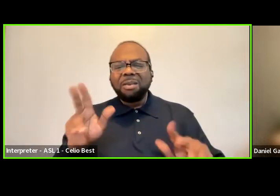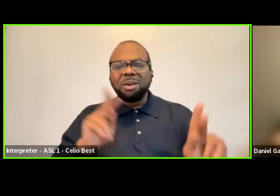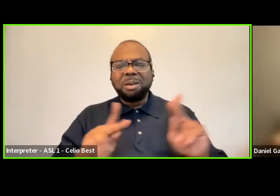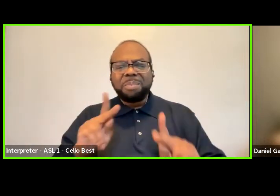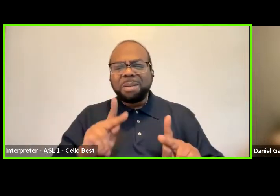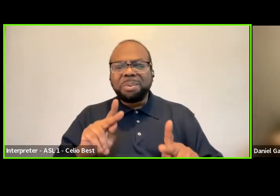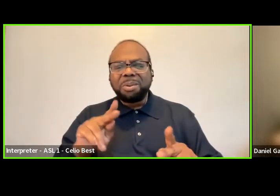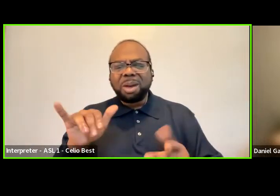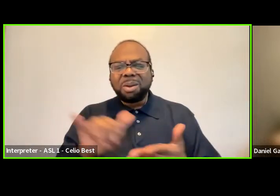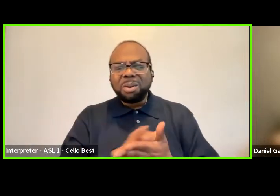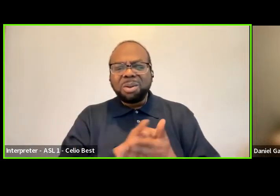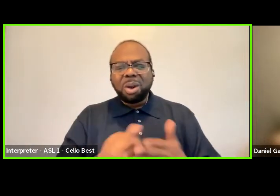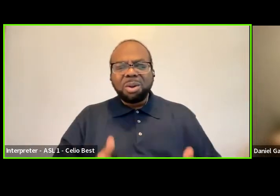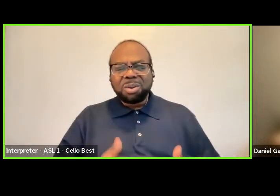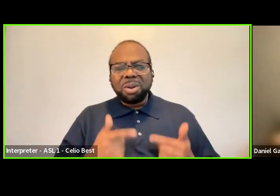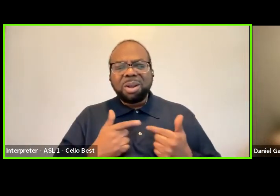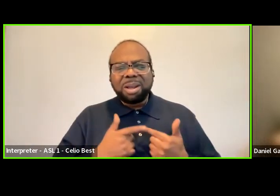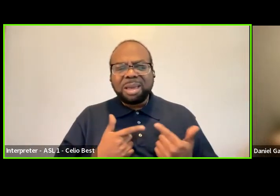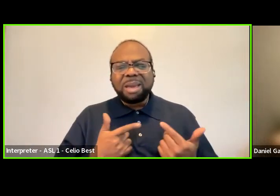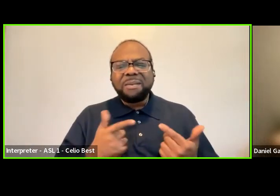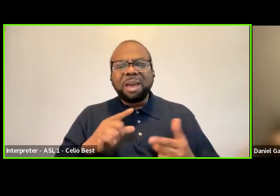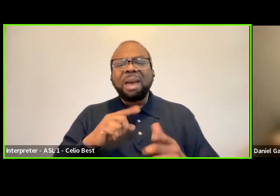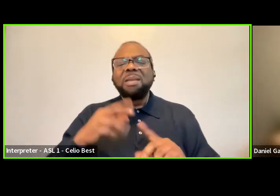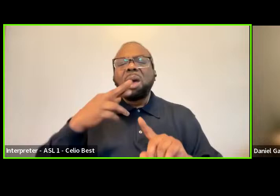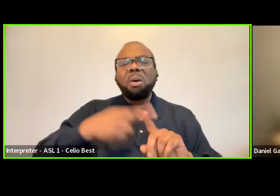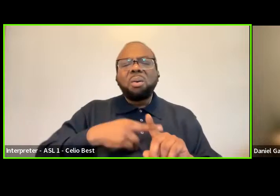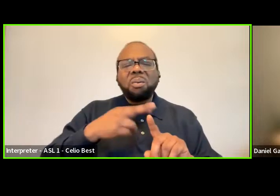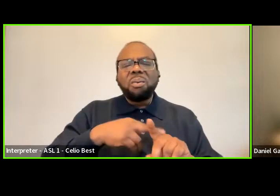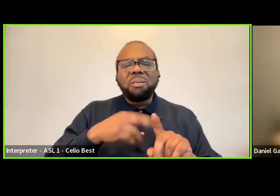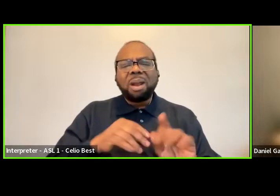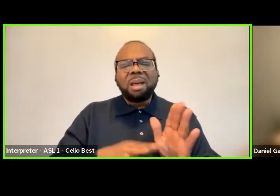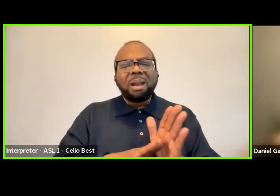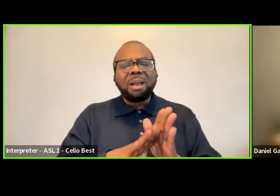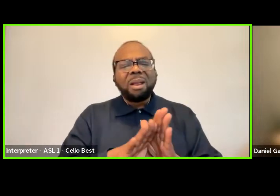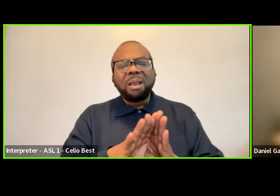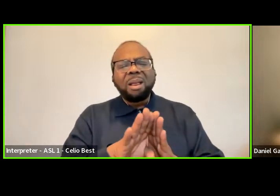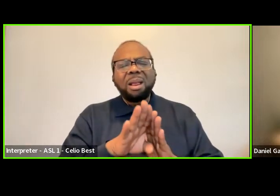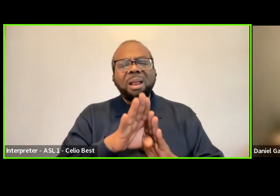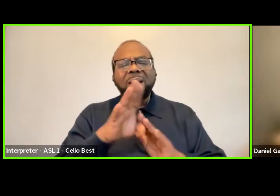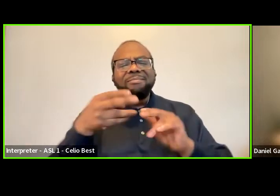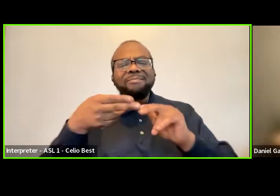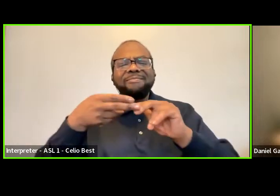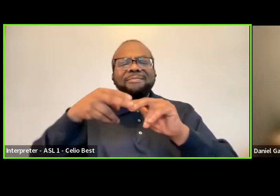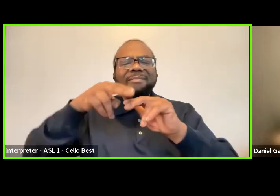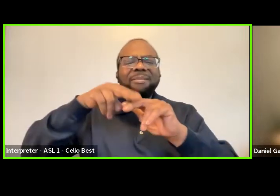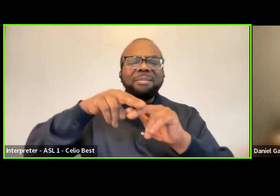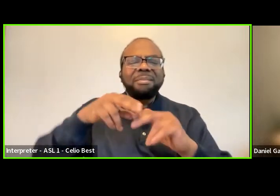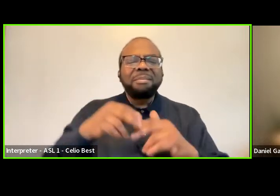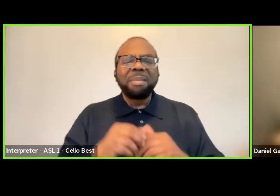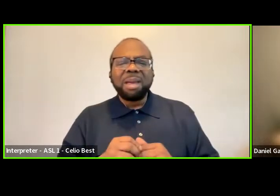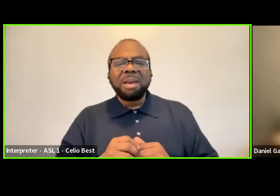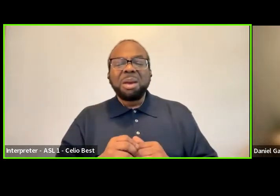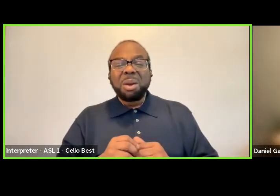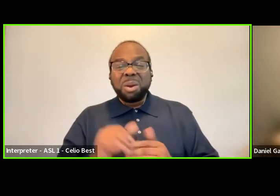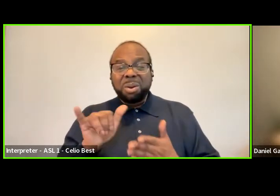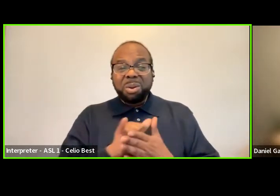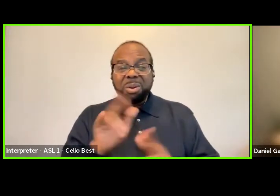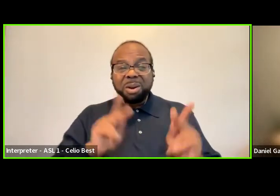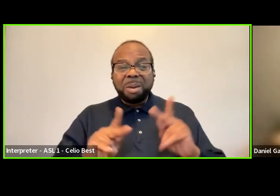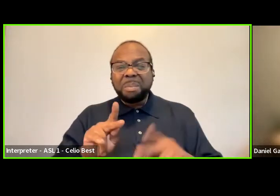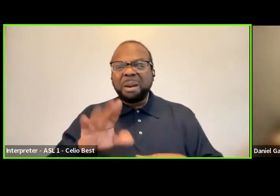live in, and it is driving rents higher and higher. Over 50% of New Yorkers are rent burdened,